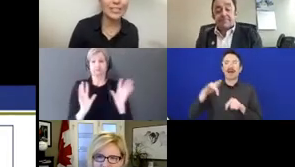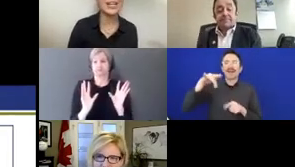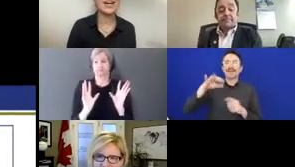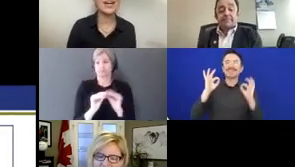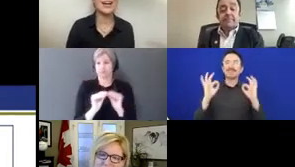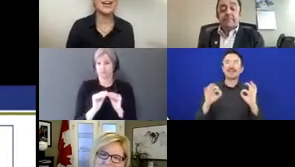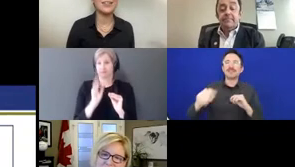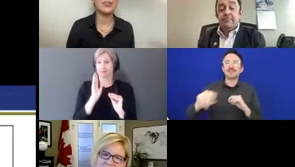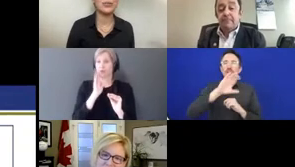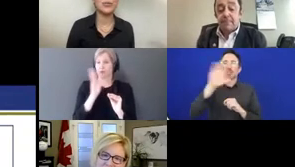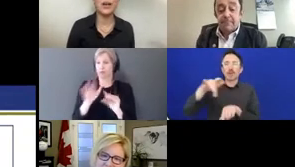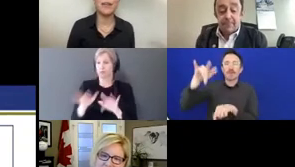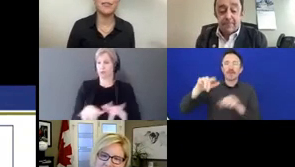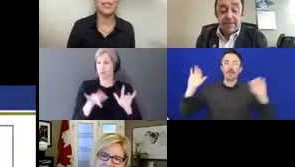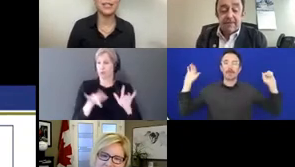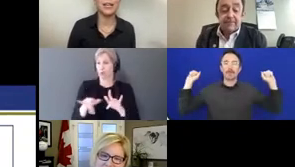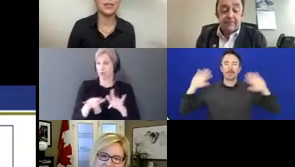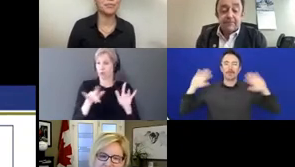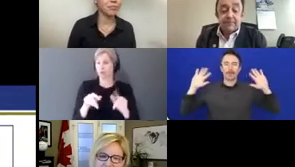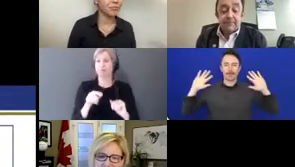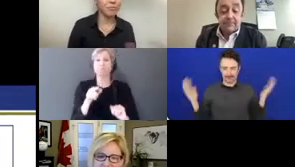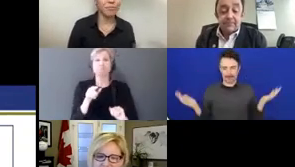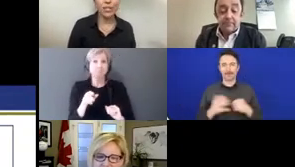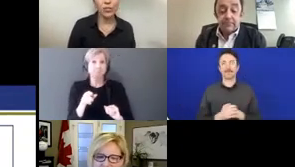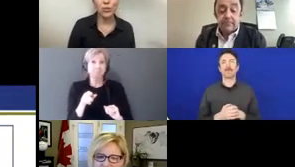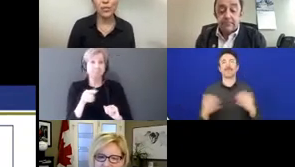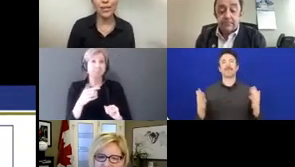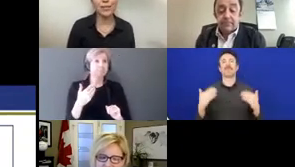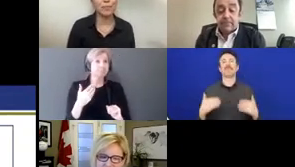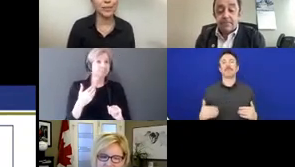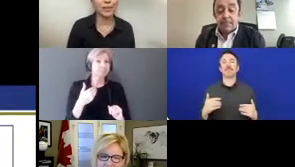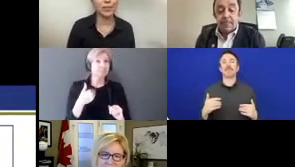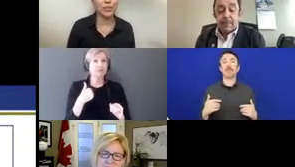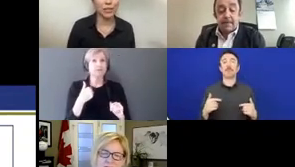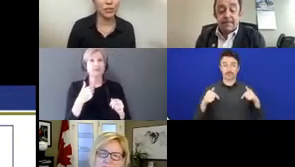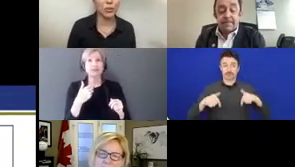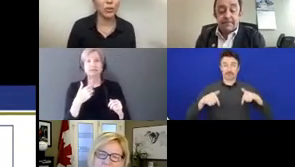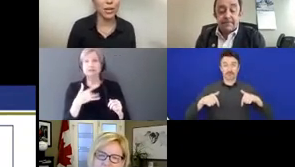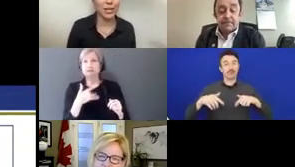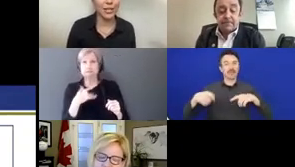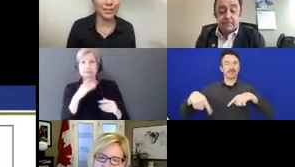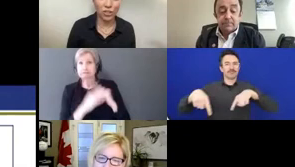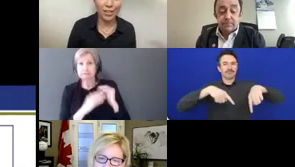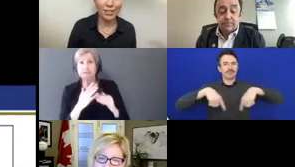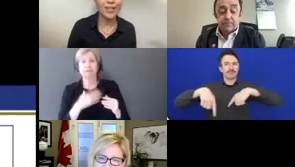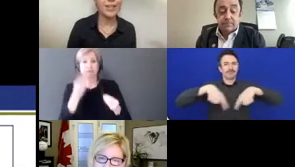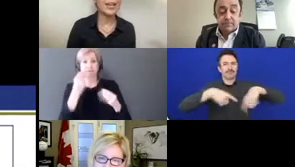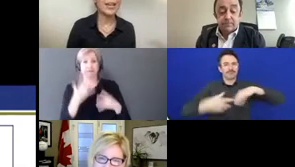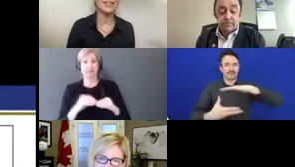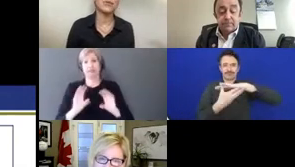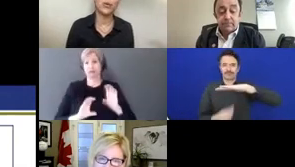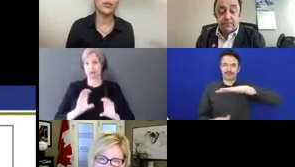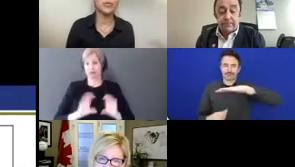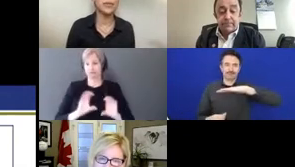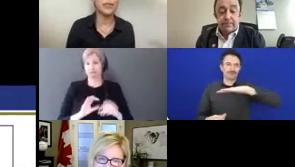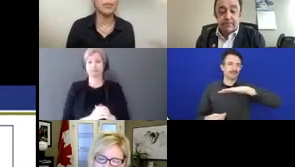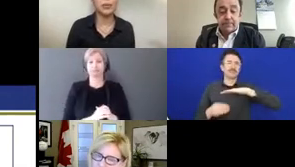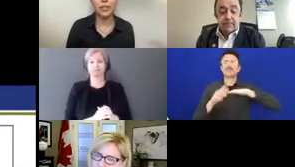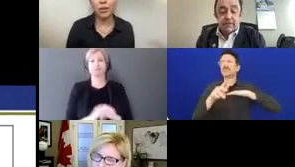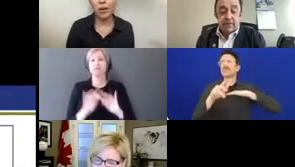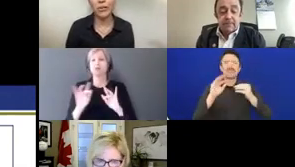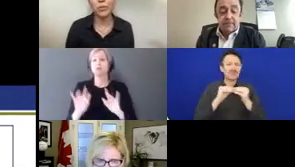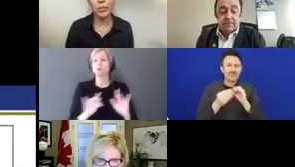recorded. So if you have any issues with that, please also let us know in the chat. And the recording will be